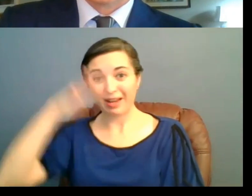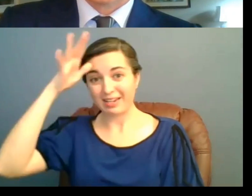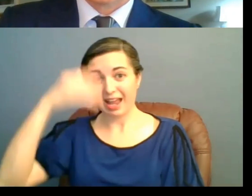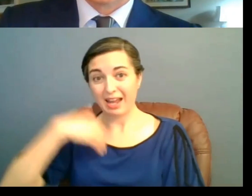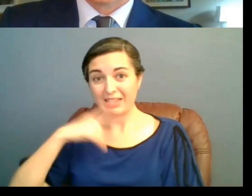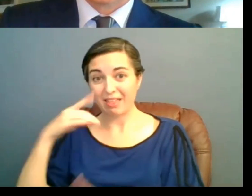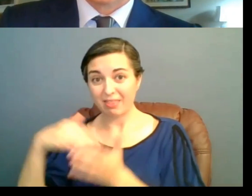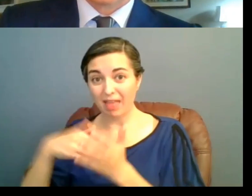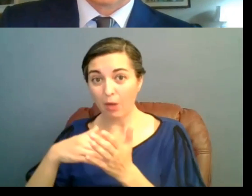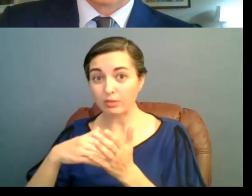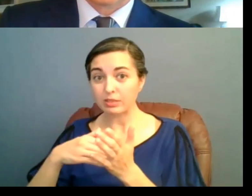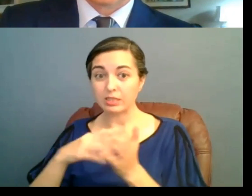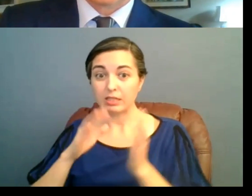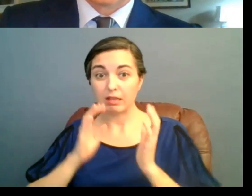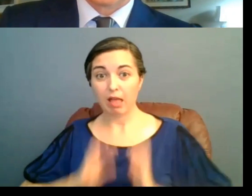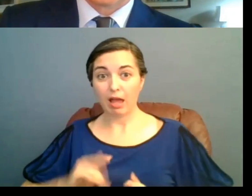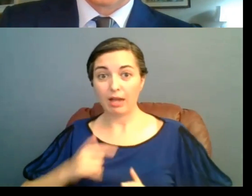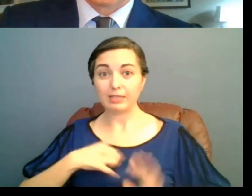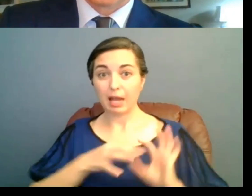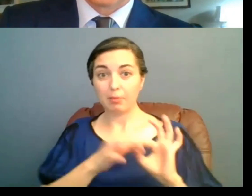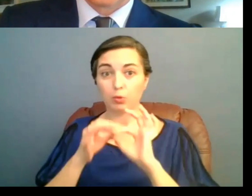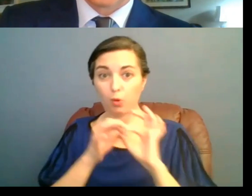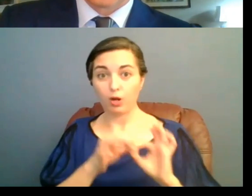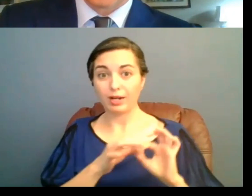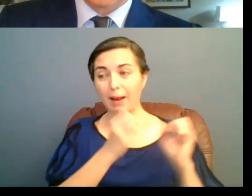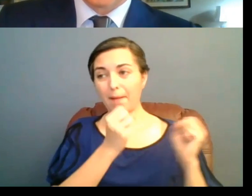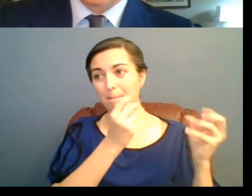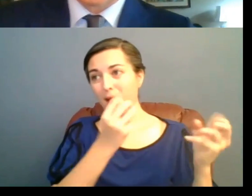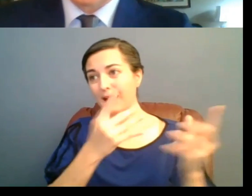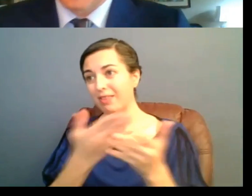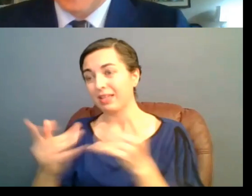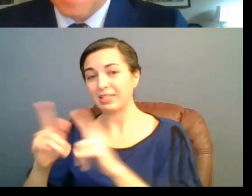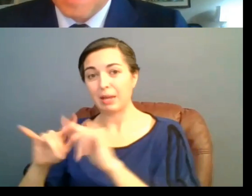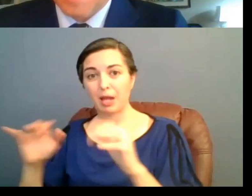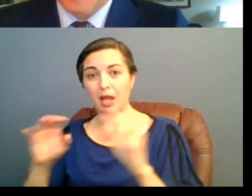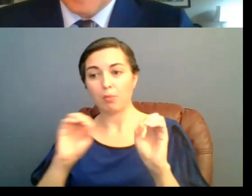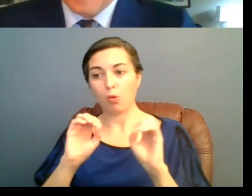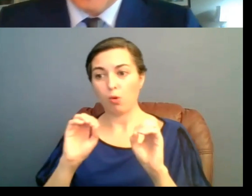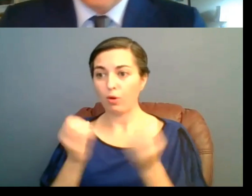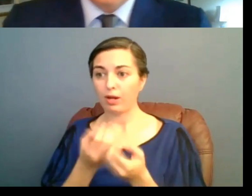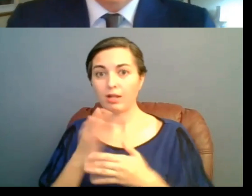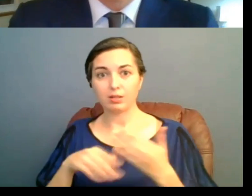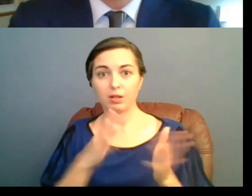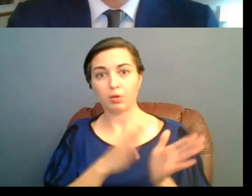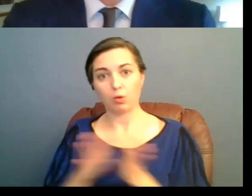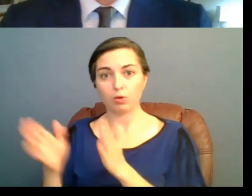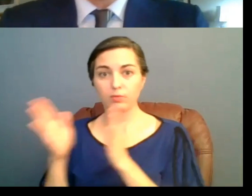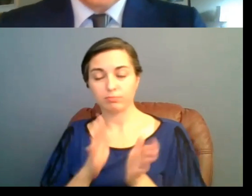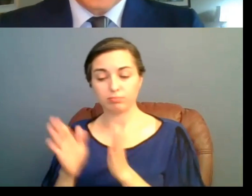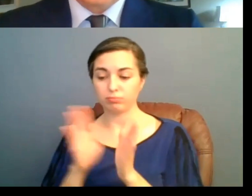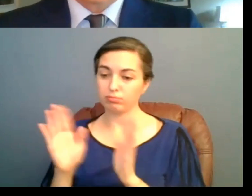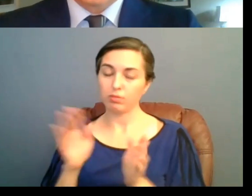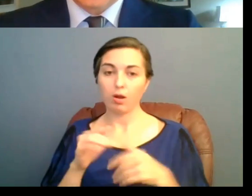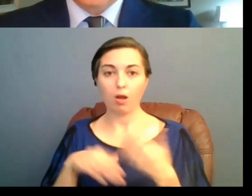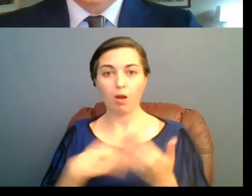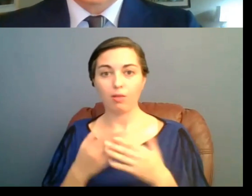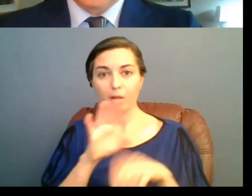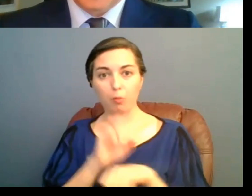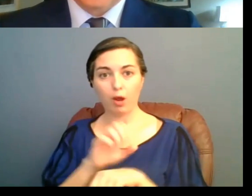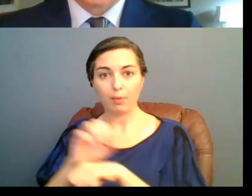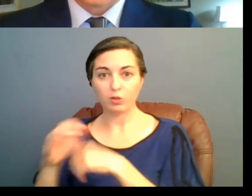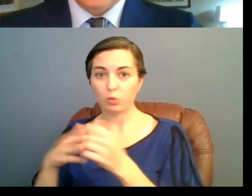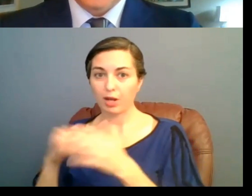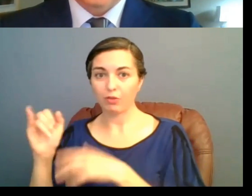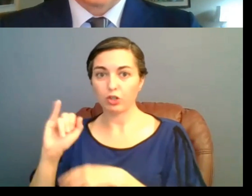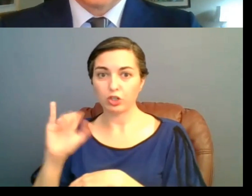I'm coordinating a million different things at once and organizing all of his appointments and whatever we're offering or whatever the insurance companies are offering.